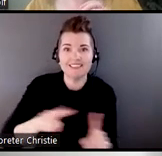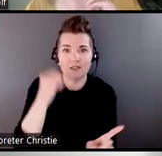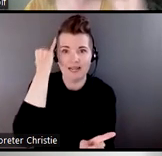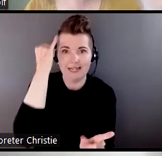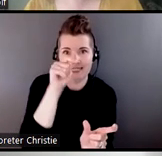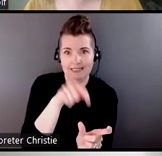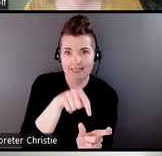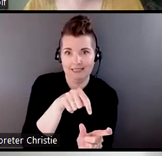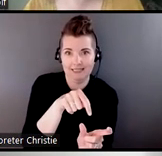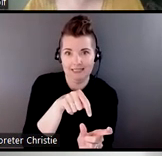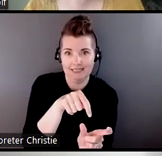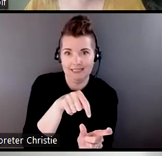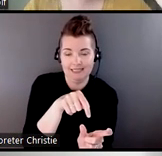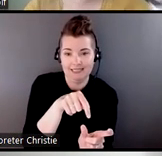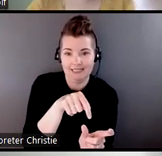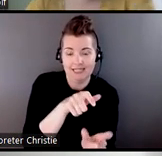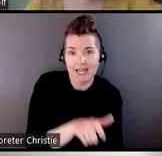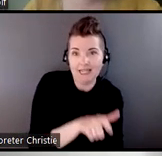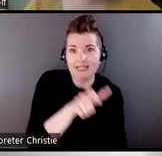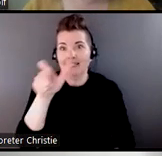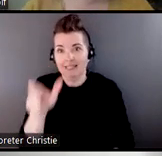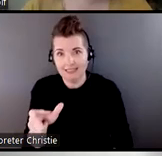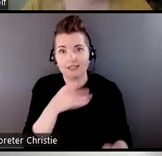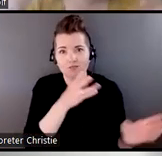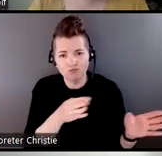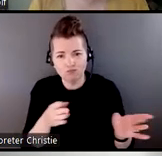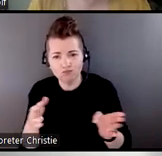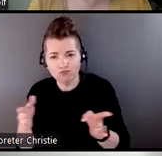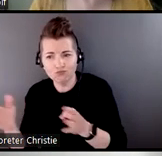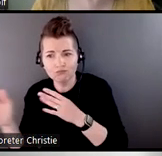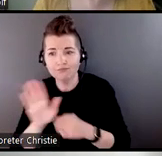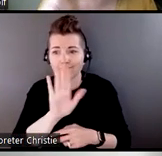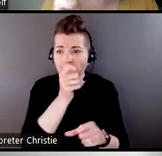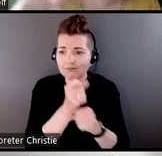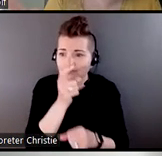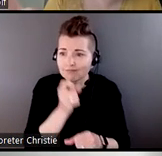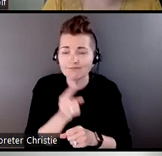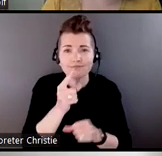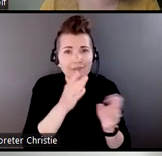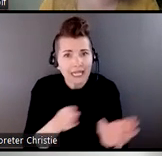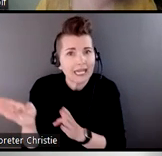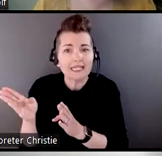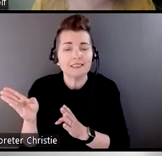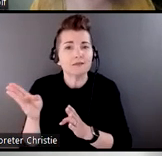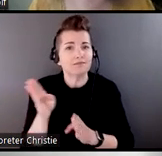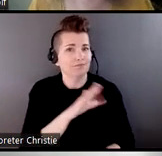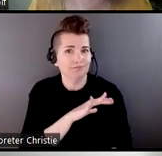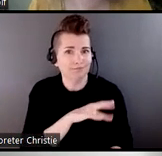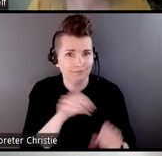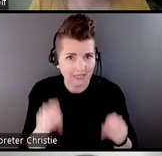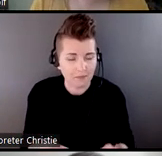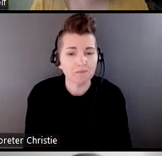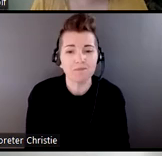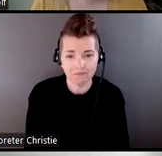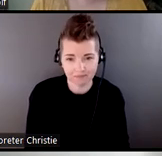idea for that event. And it's all on your overall annual plan. You can see, what's working for each thing. You